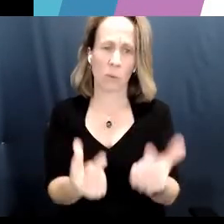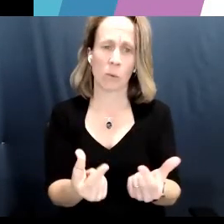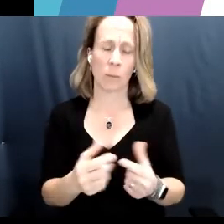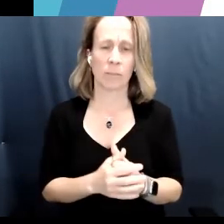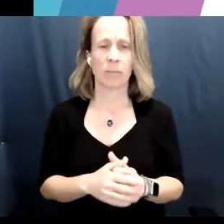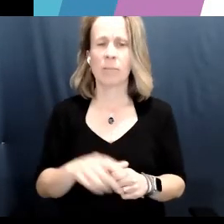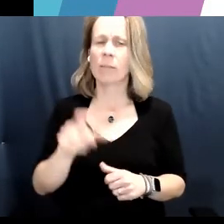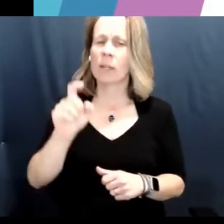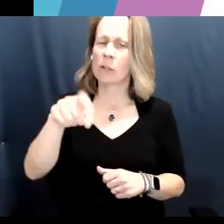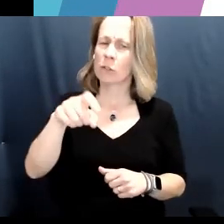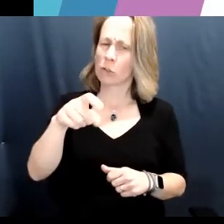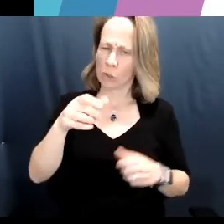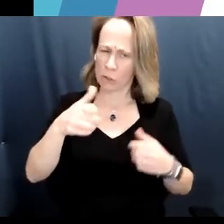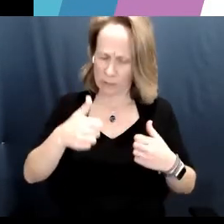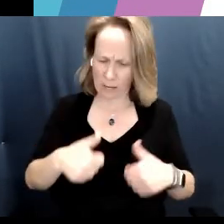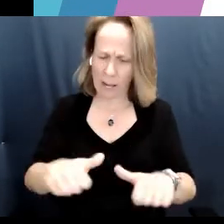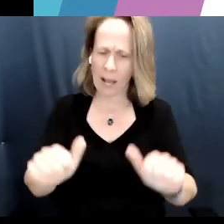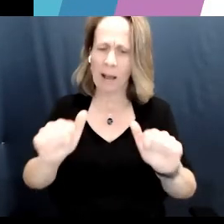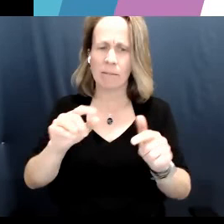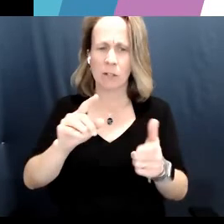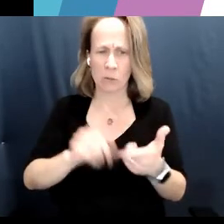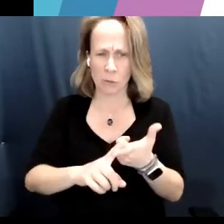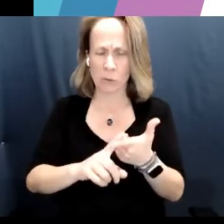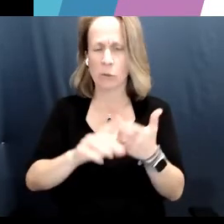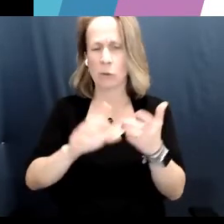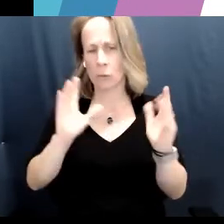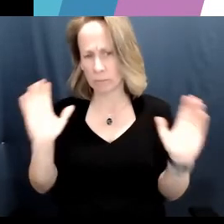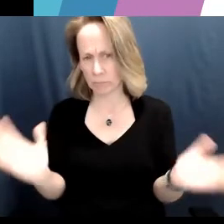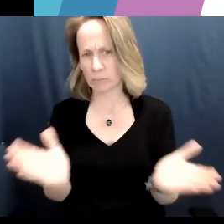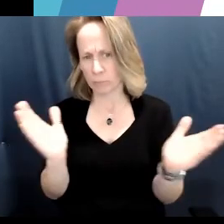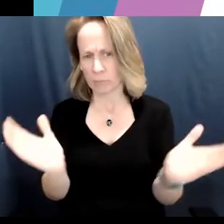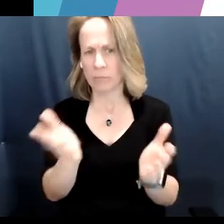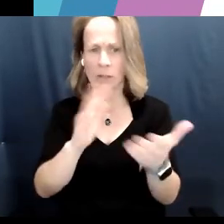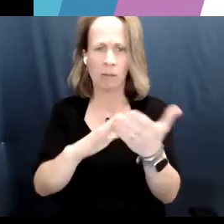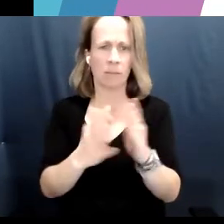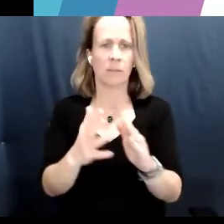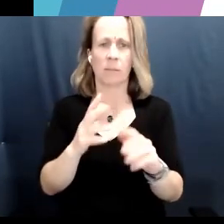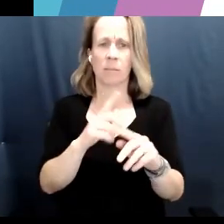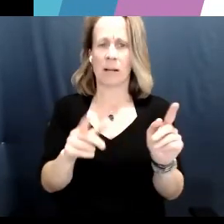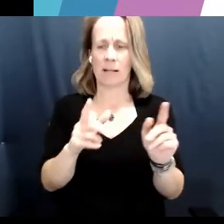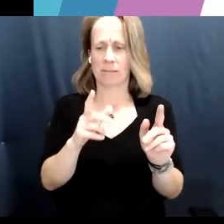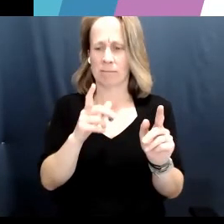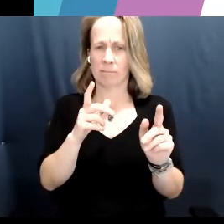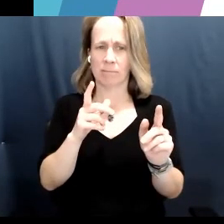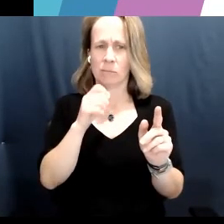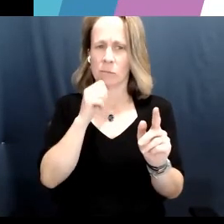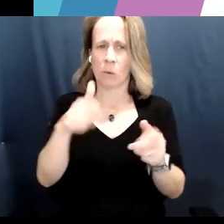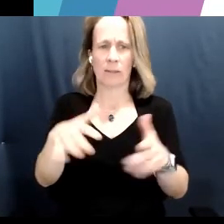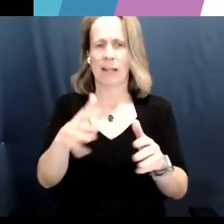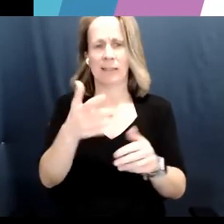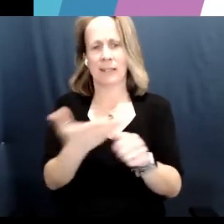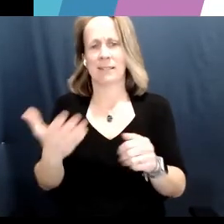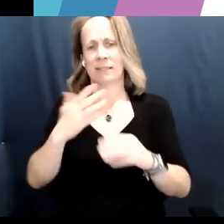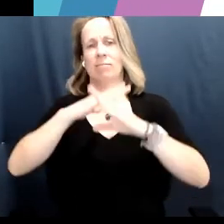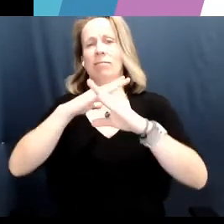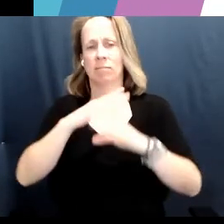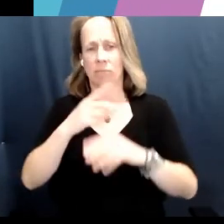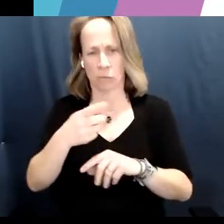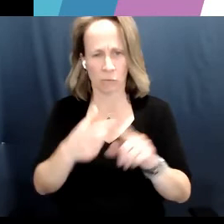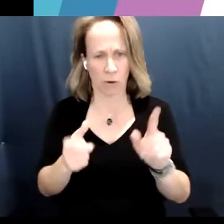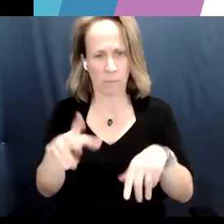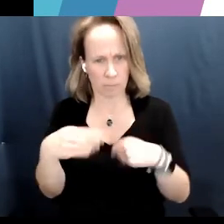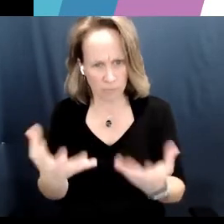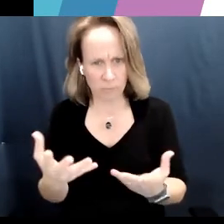effort to increase community buy-in, but we can't let that stop us from building those services. It does mean, however, that we need to